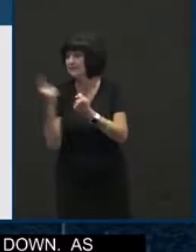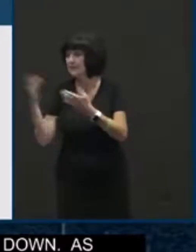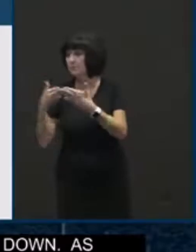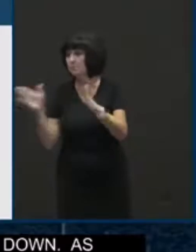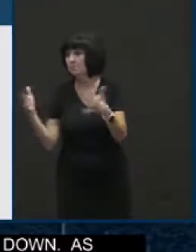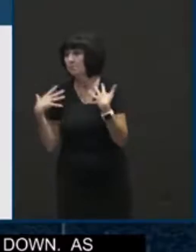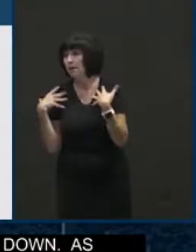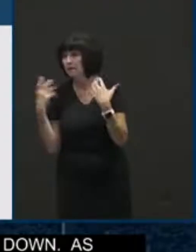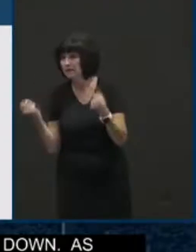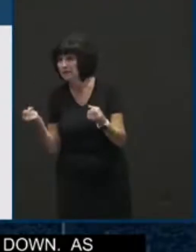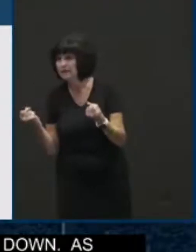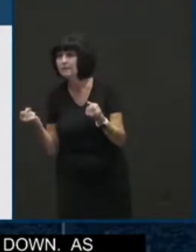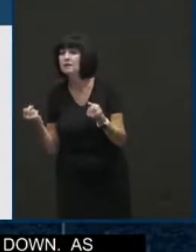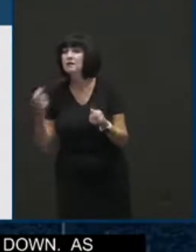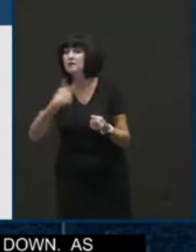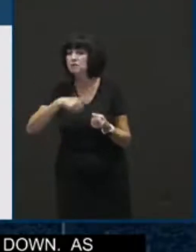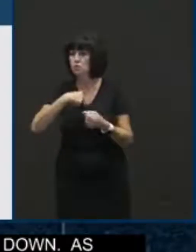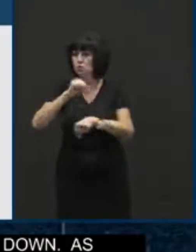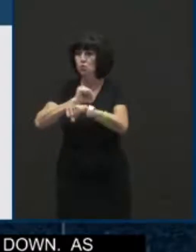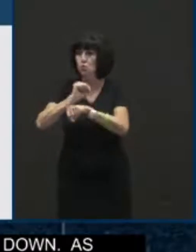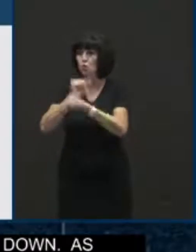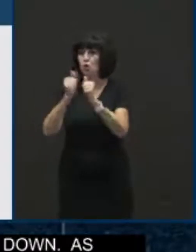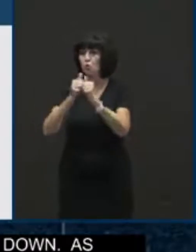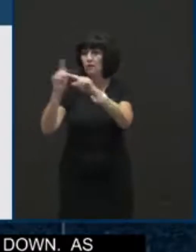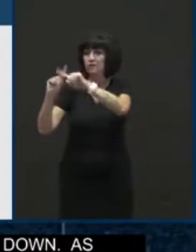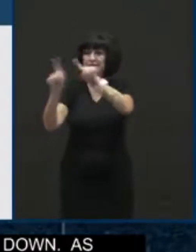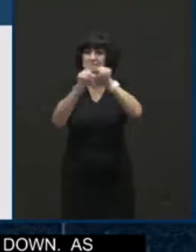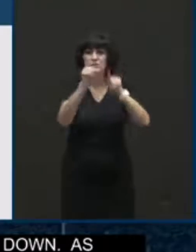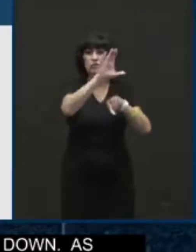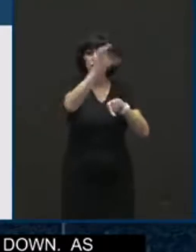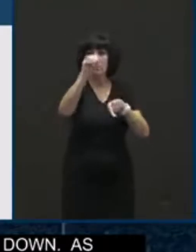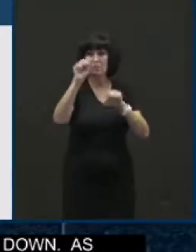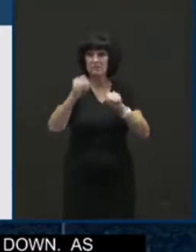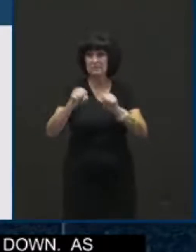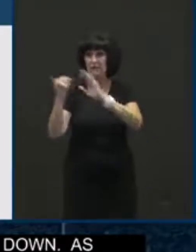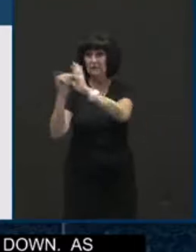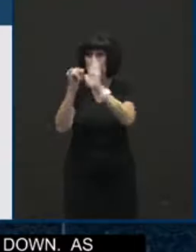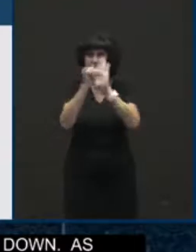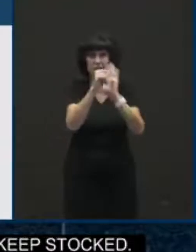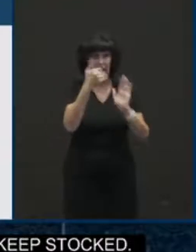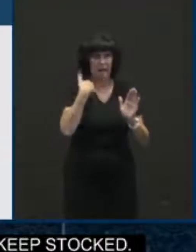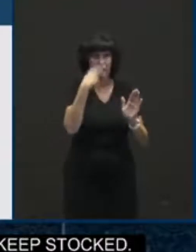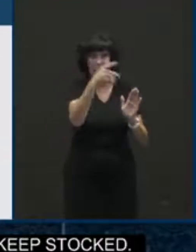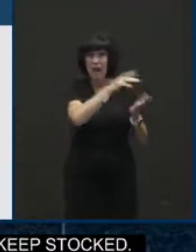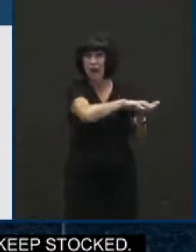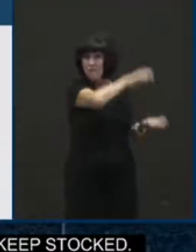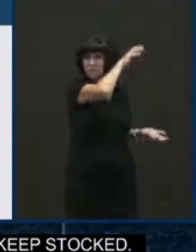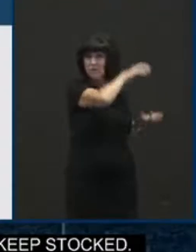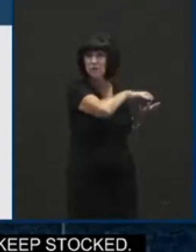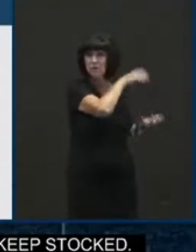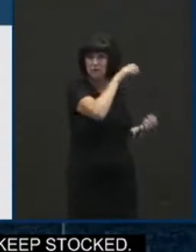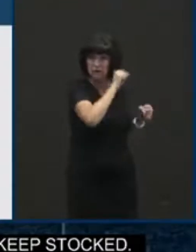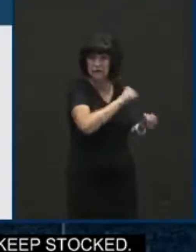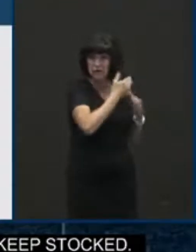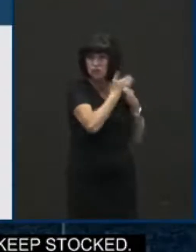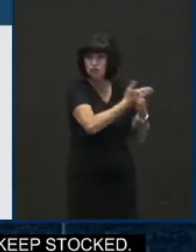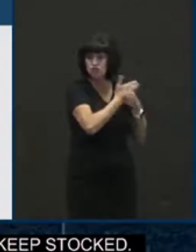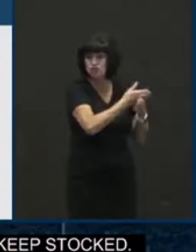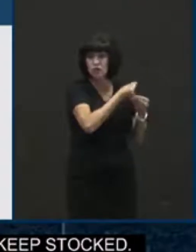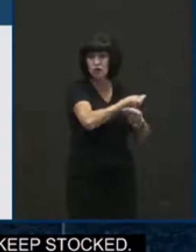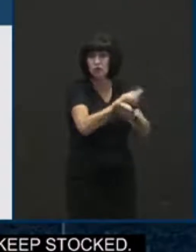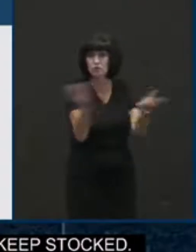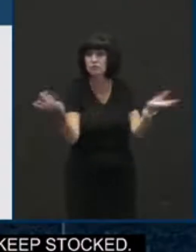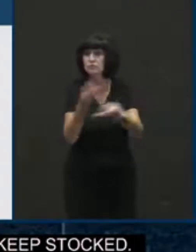worked with Dean Stotler at GSS to identify, and we actually have we have PPE coming in across all the types that you see here, but